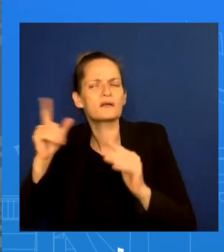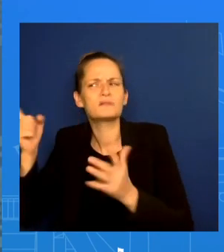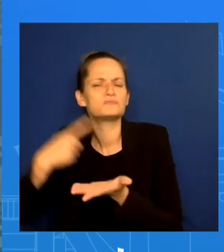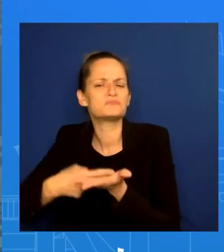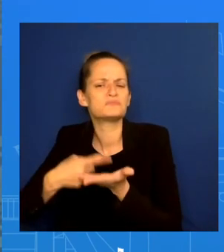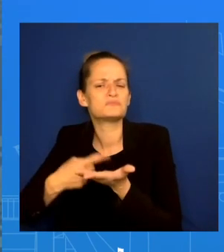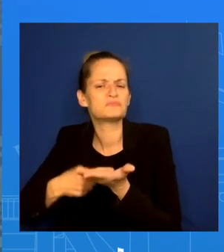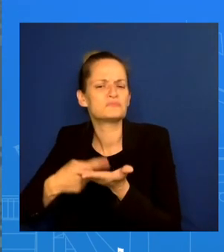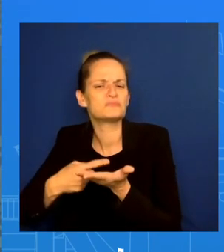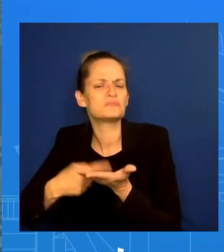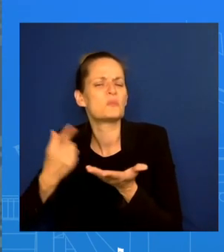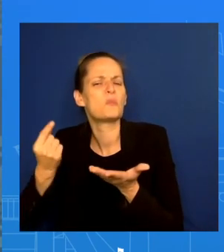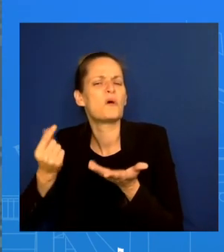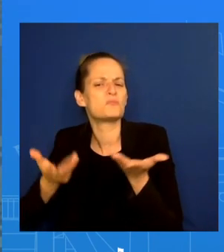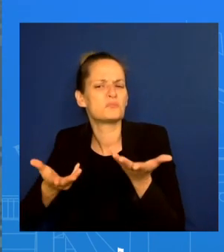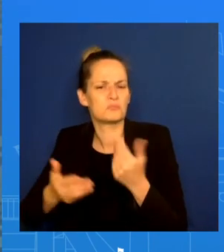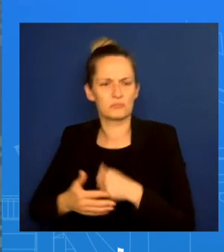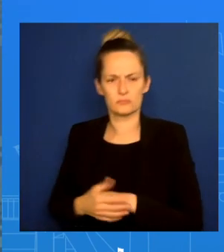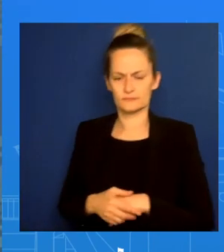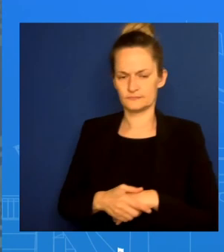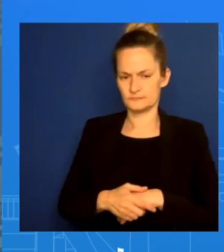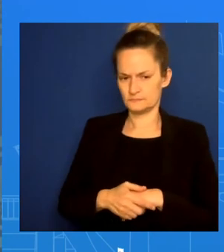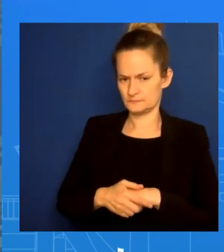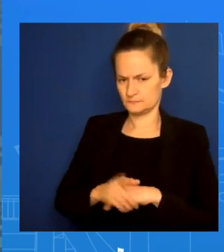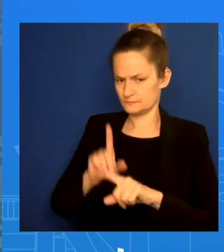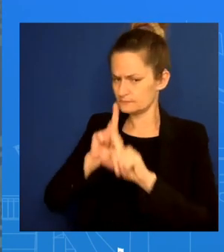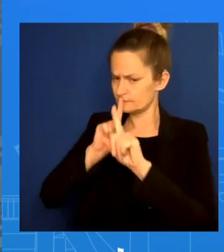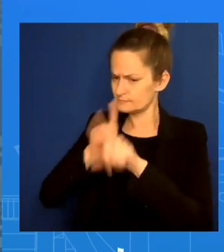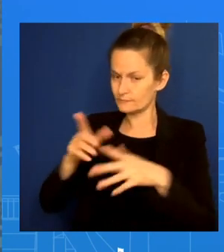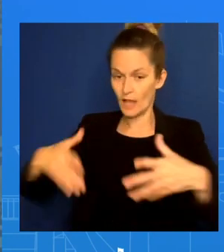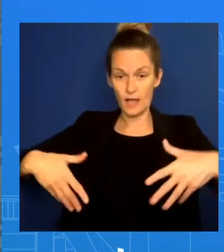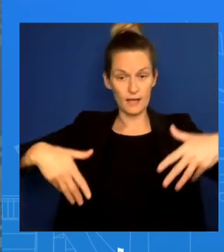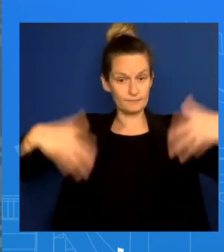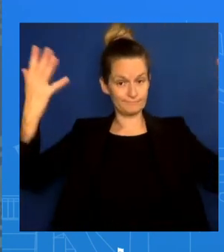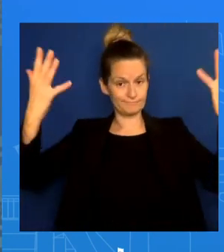So I can't speak to some specific arrangement that might come as a result of this.